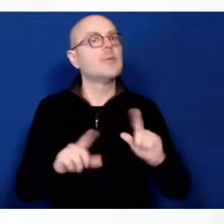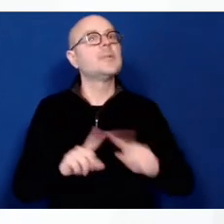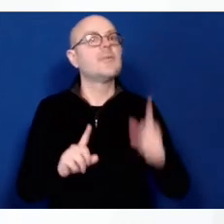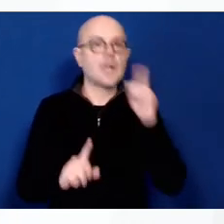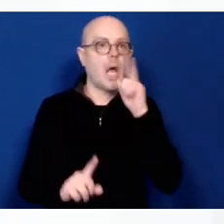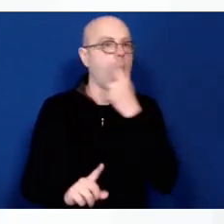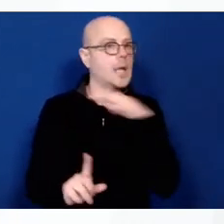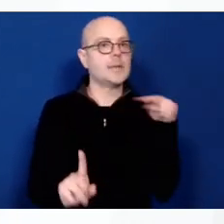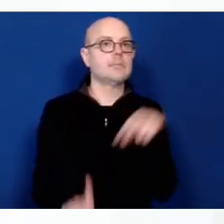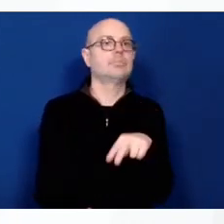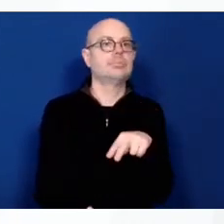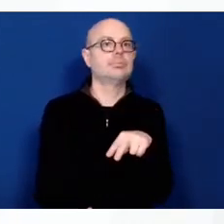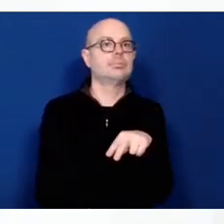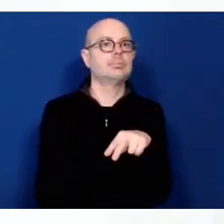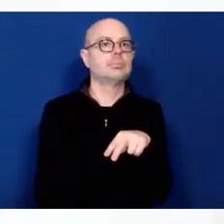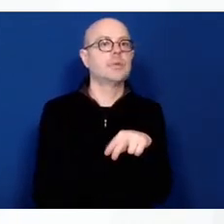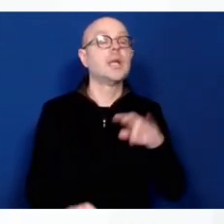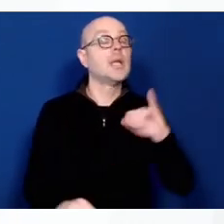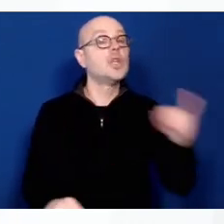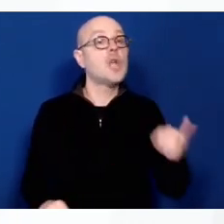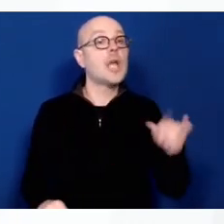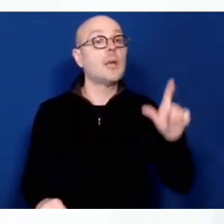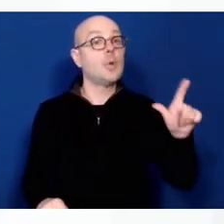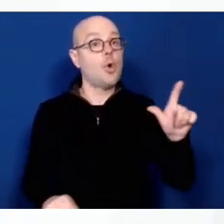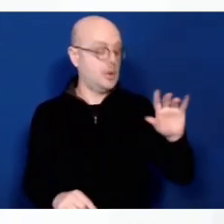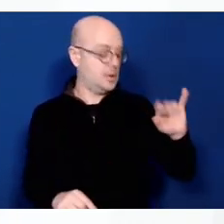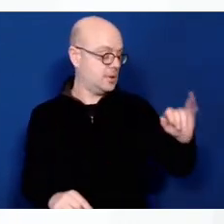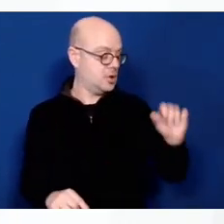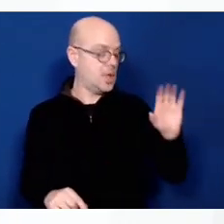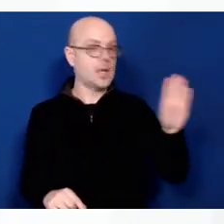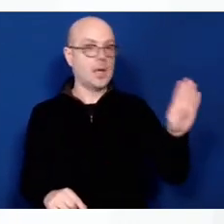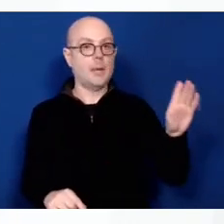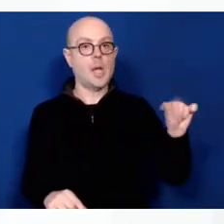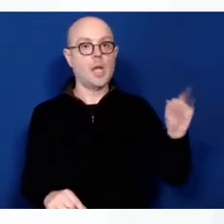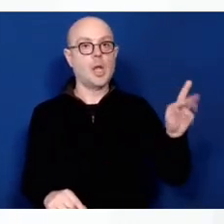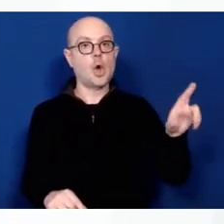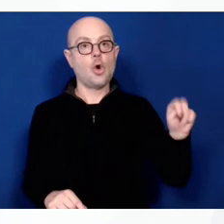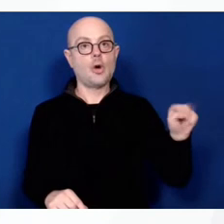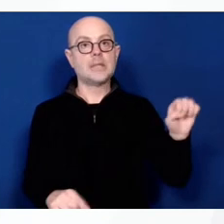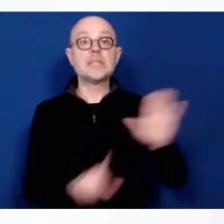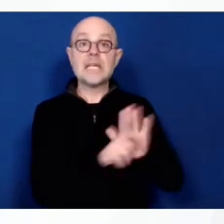Lawrence's work is exceedingly relevant today. And I don't just mean his